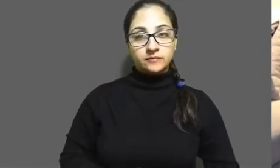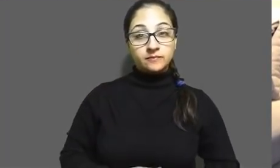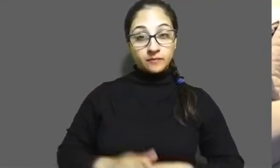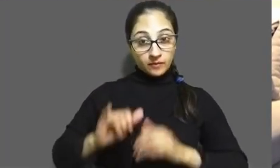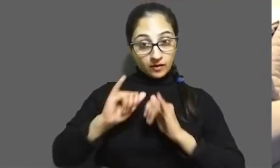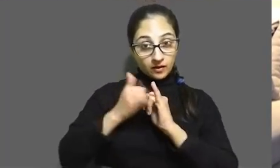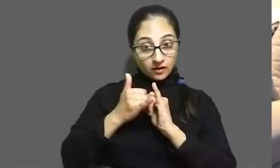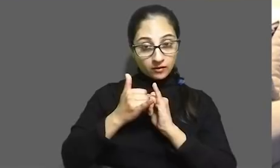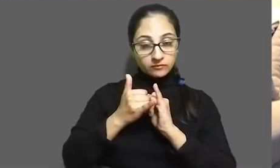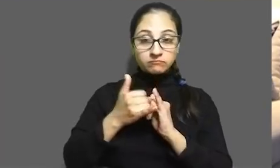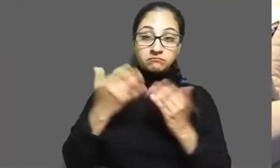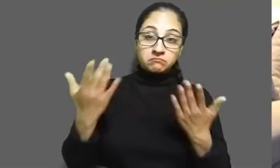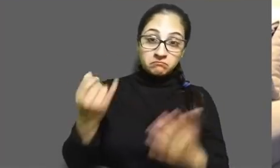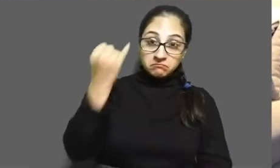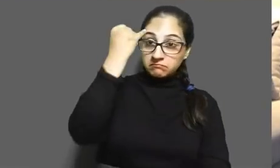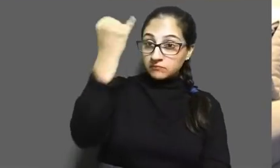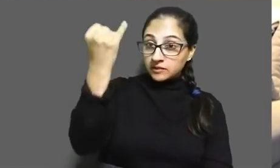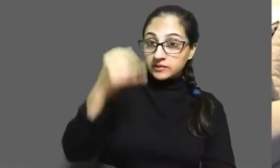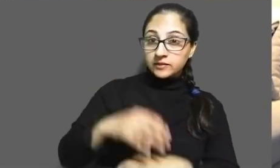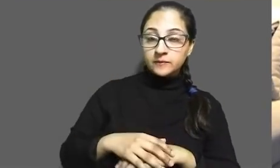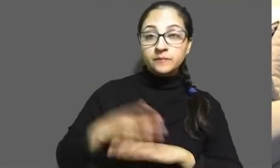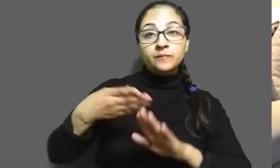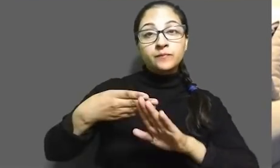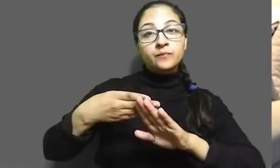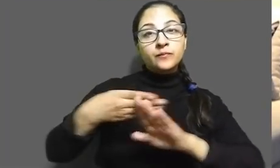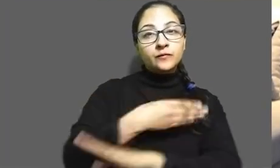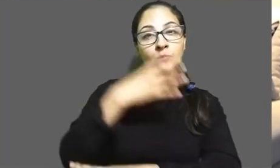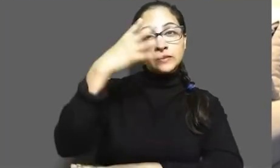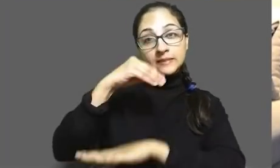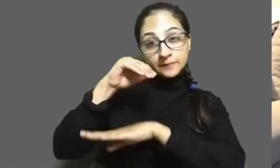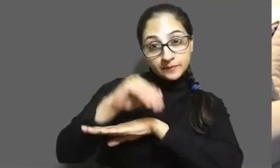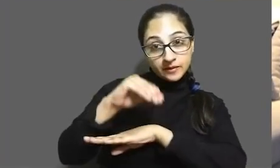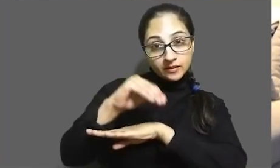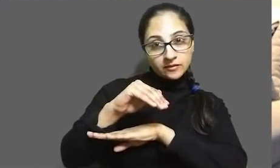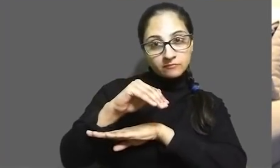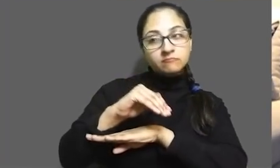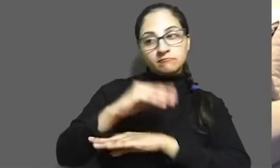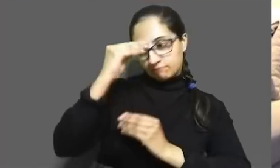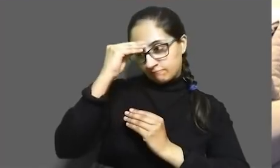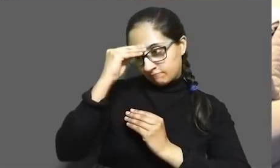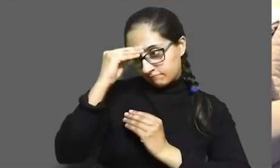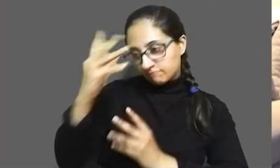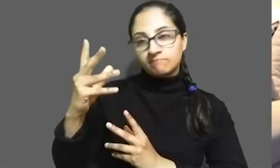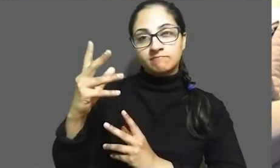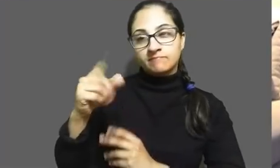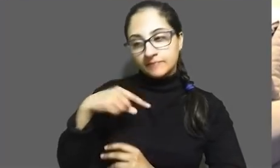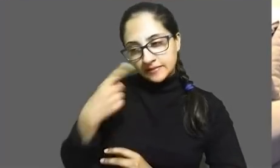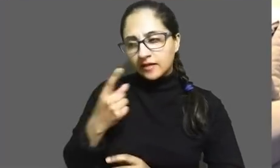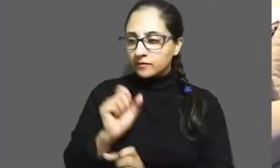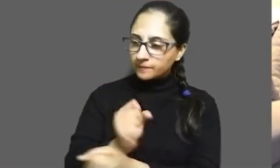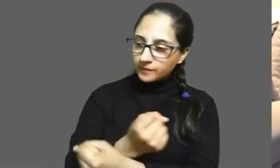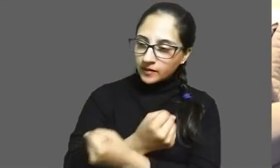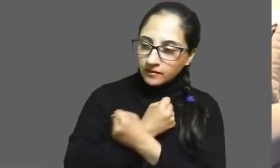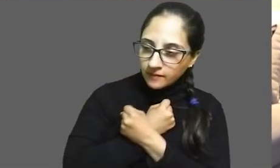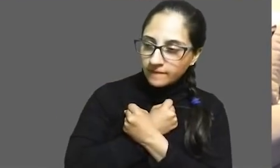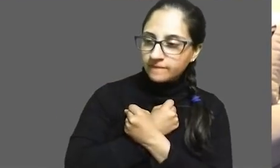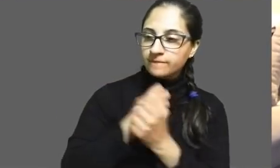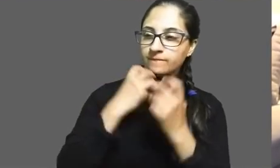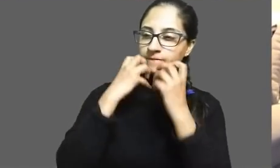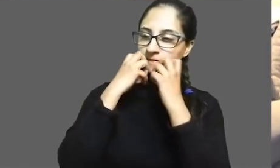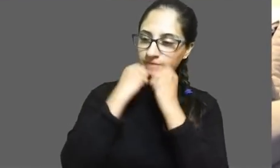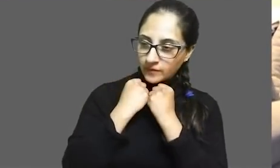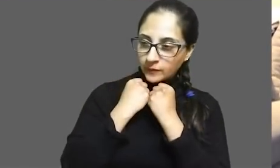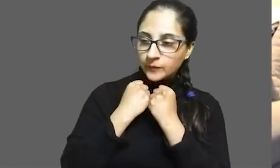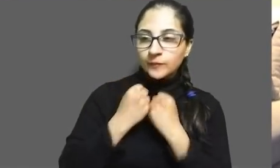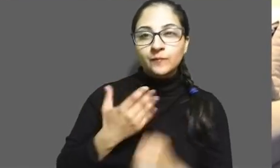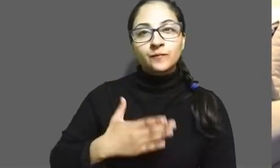ones. And to think of practical ways to do this, like not going to sleep without expressing